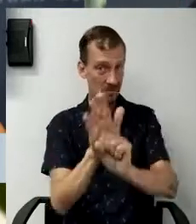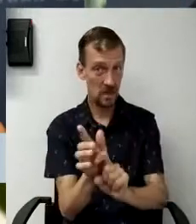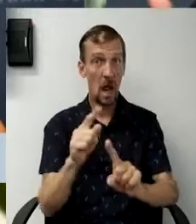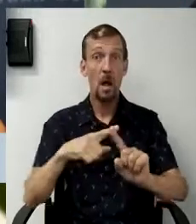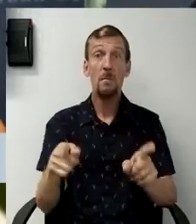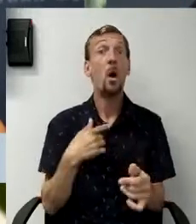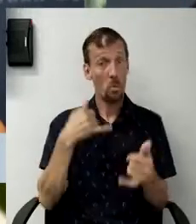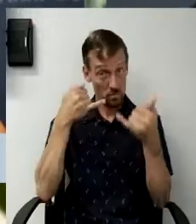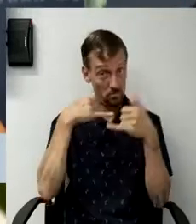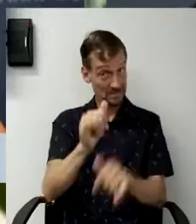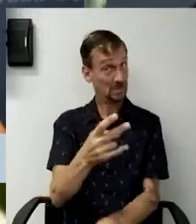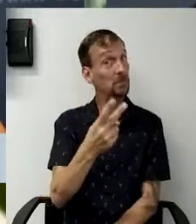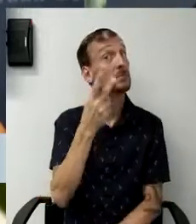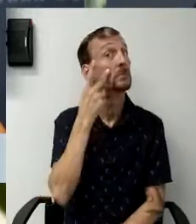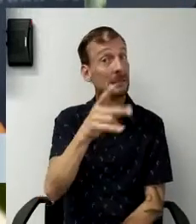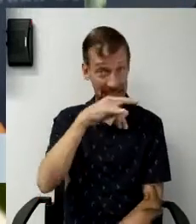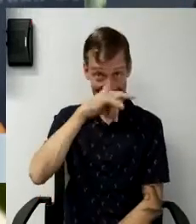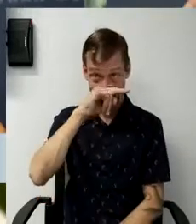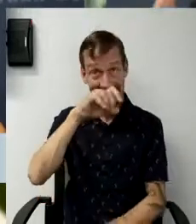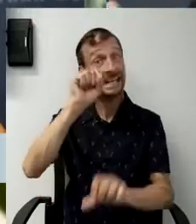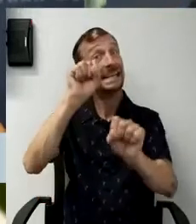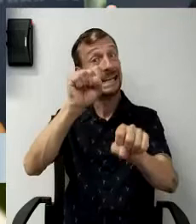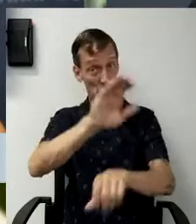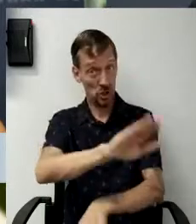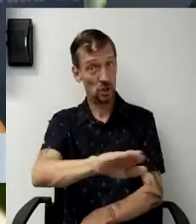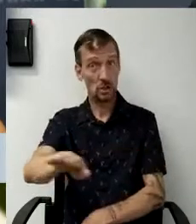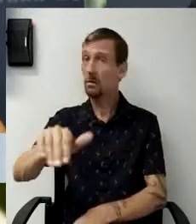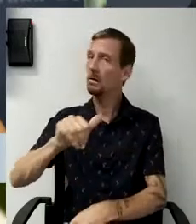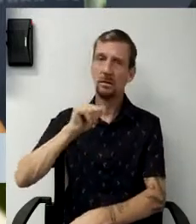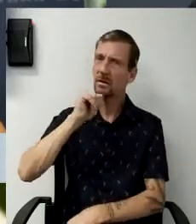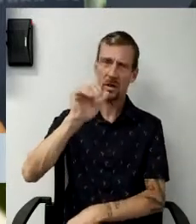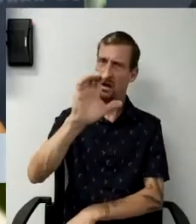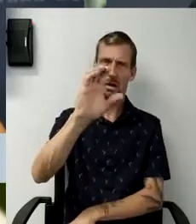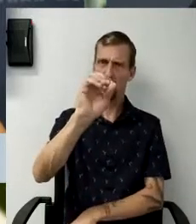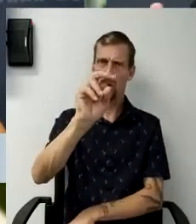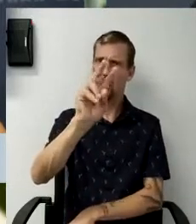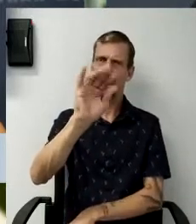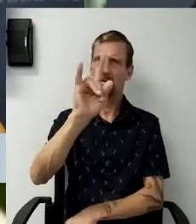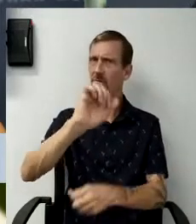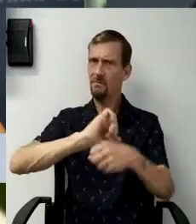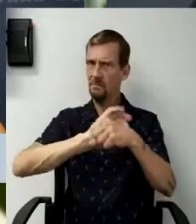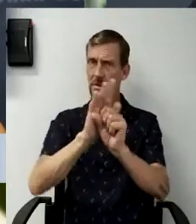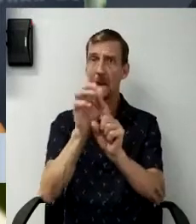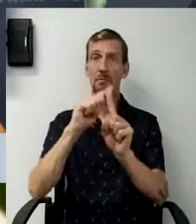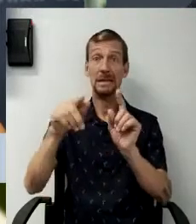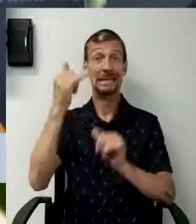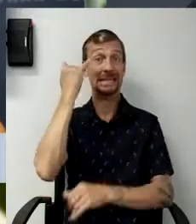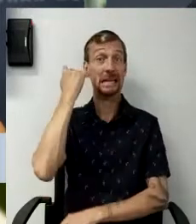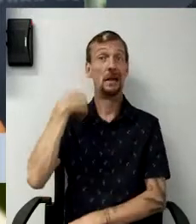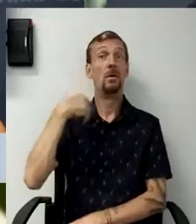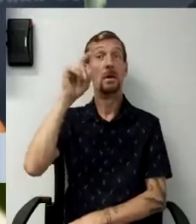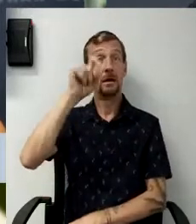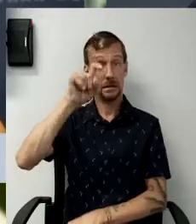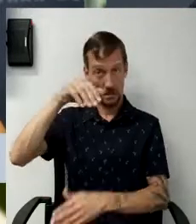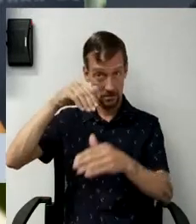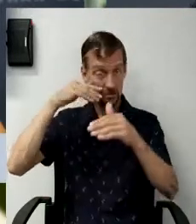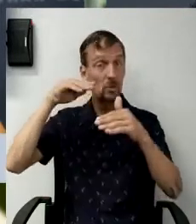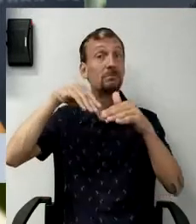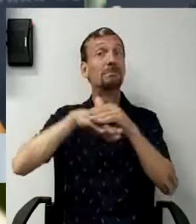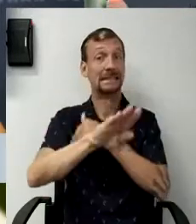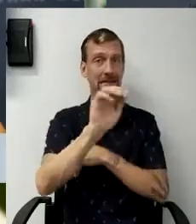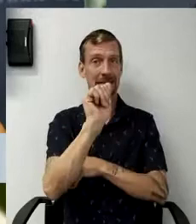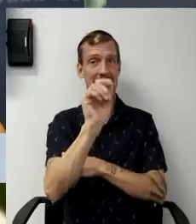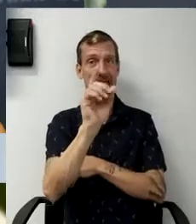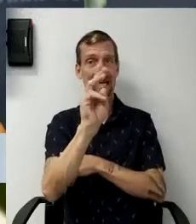are seeing children, pediatric patients that are non-COVID, and if we need to admit a pediatric patient,